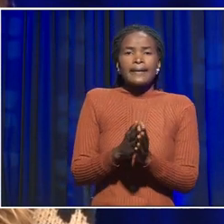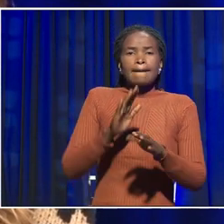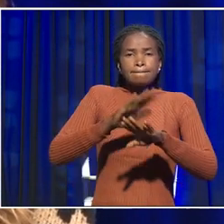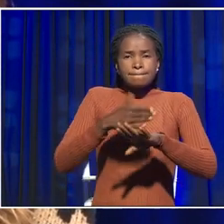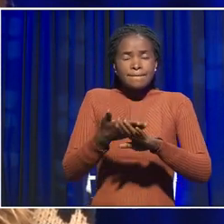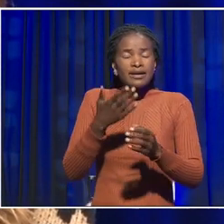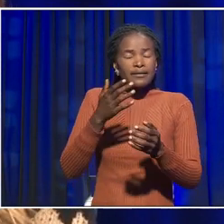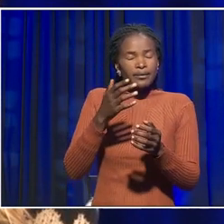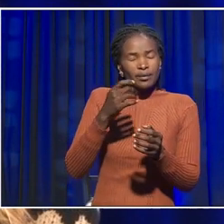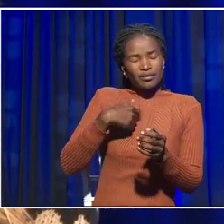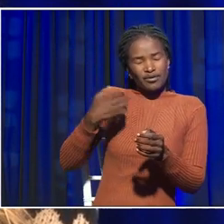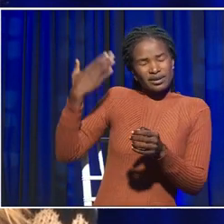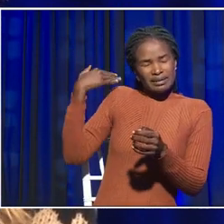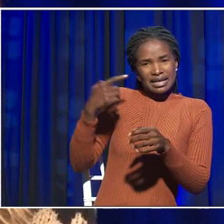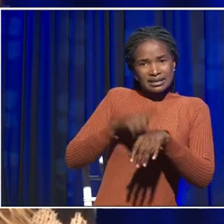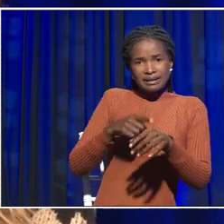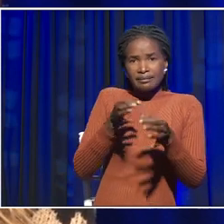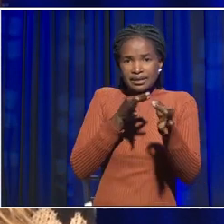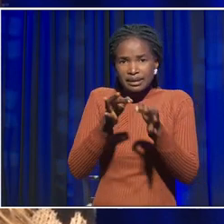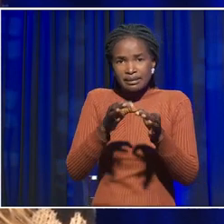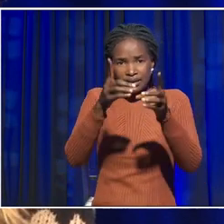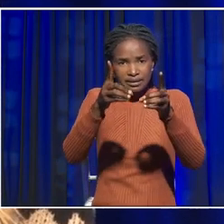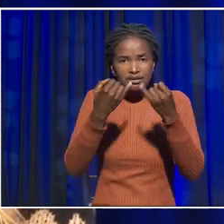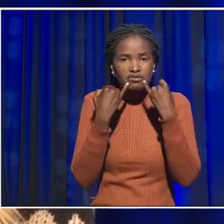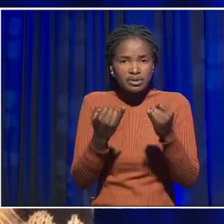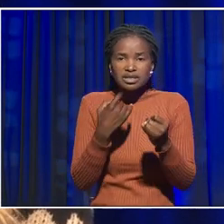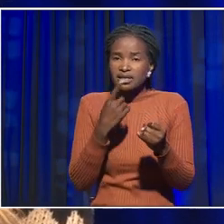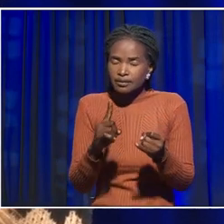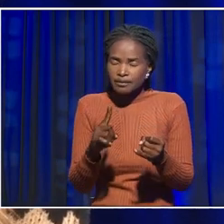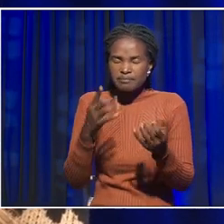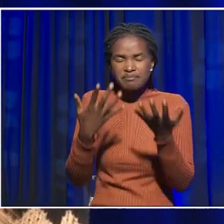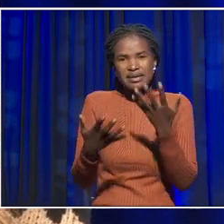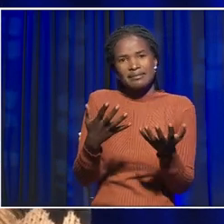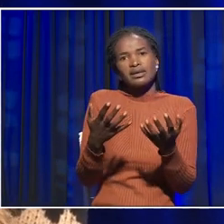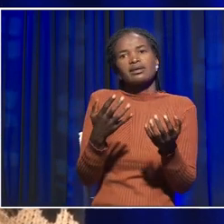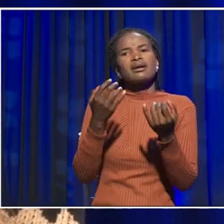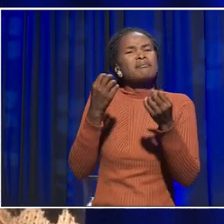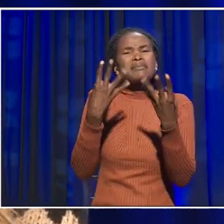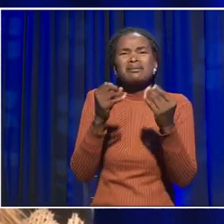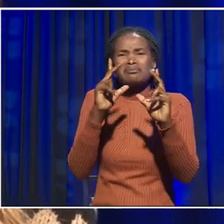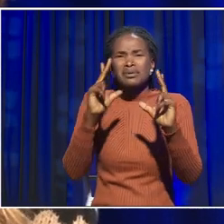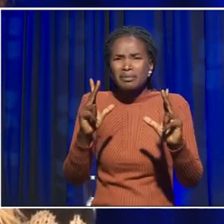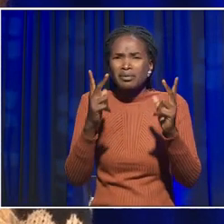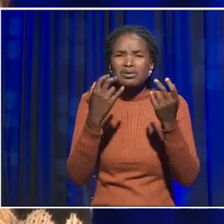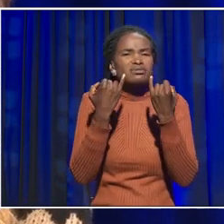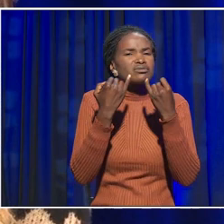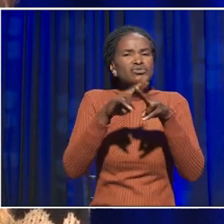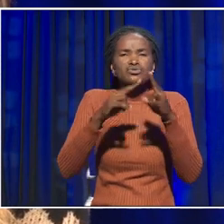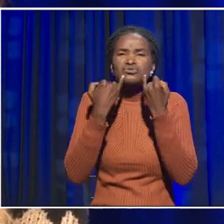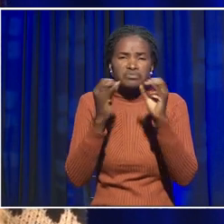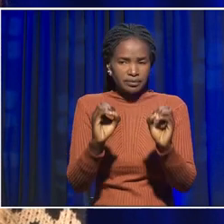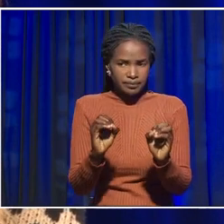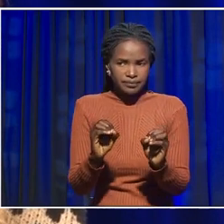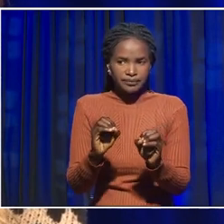I highlighted last time about data is, however, how little it has been used. Yeah. So according to